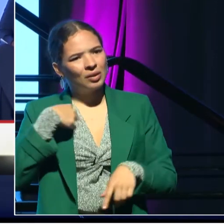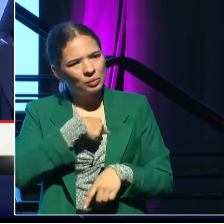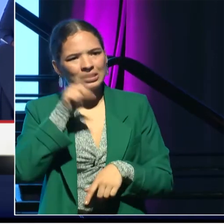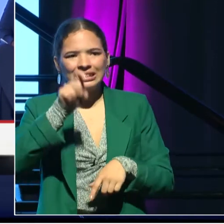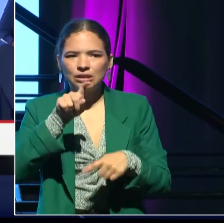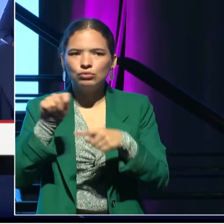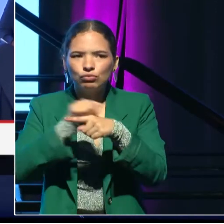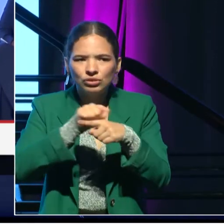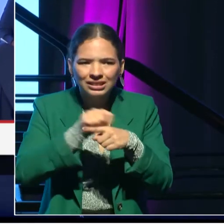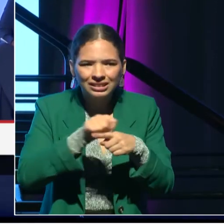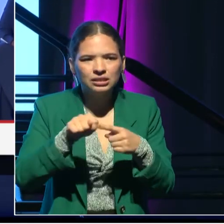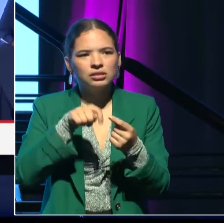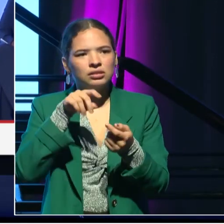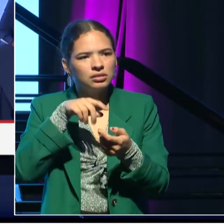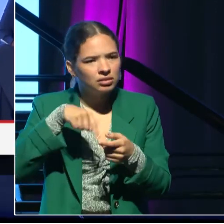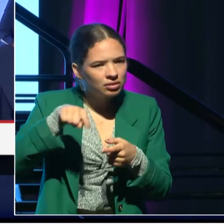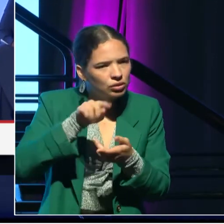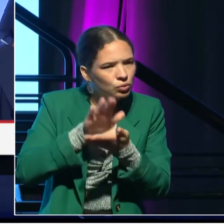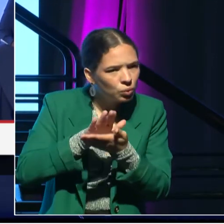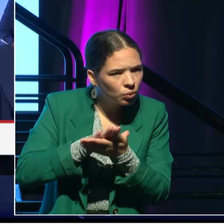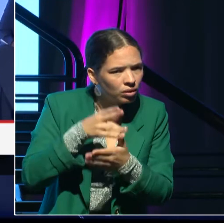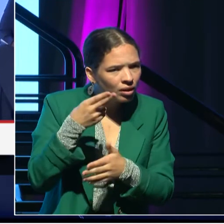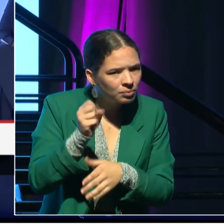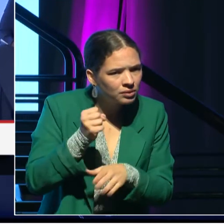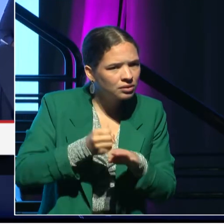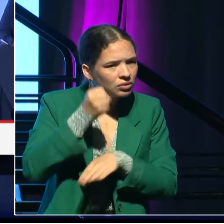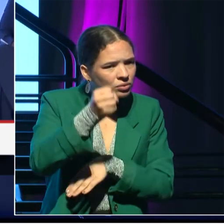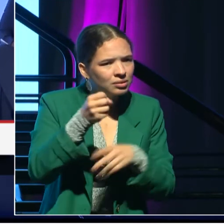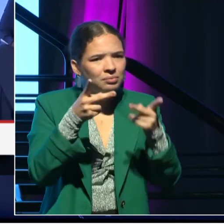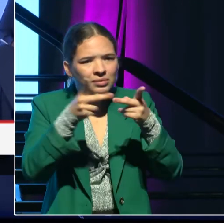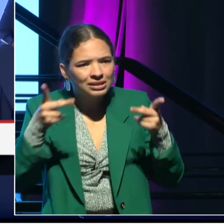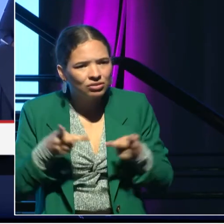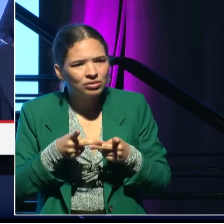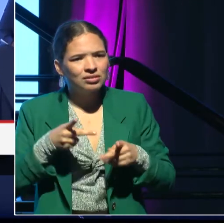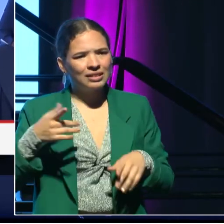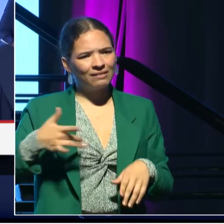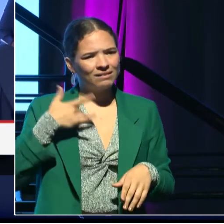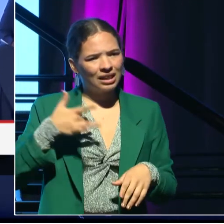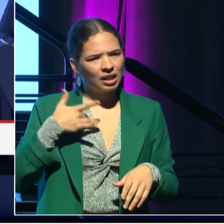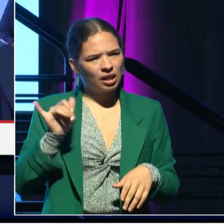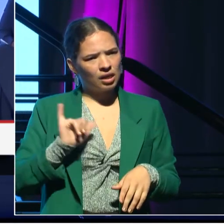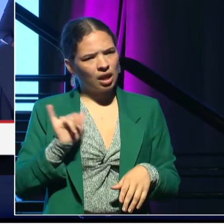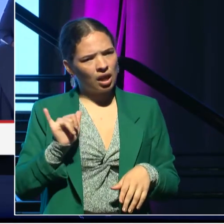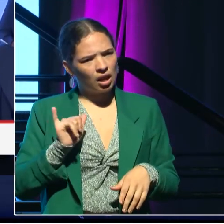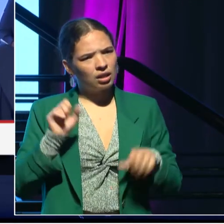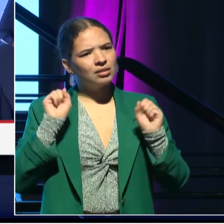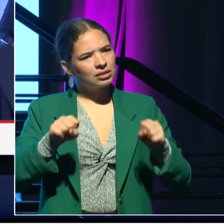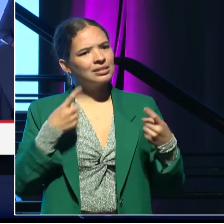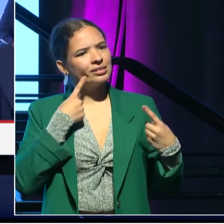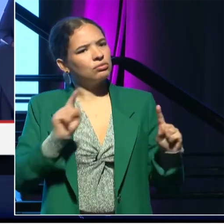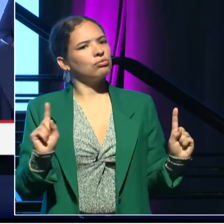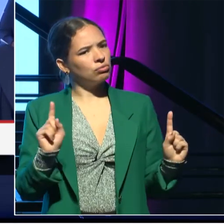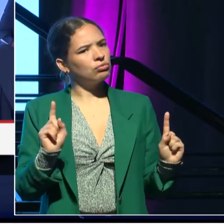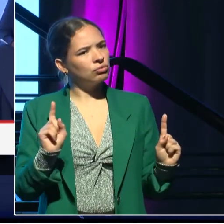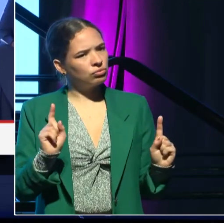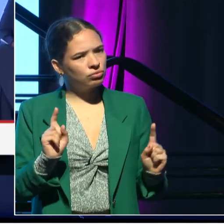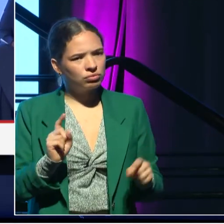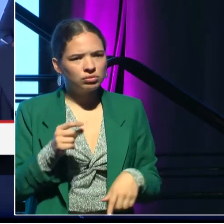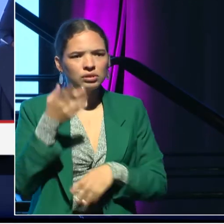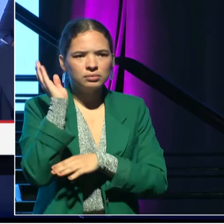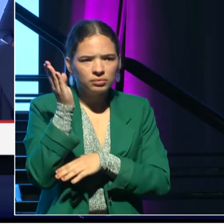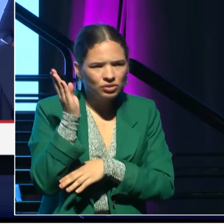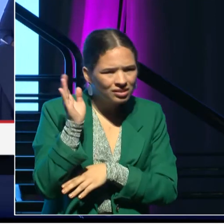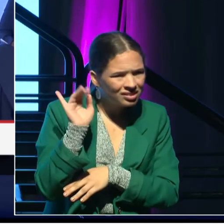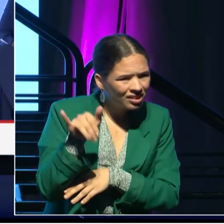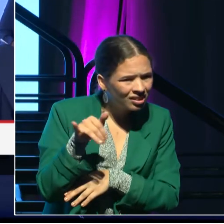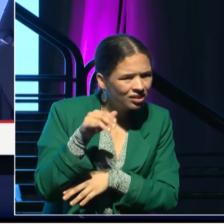middle school, high school, put them in spaces where these things feel attainable. When I give talks, particularly back home in Trenton, people are like,